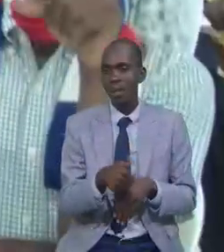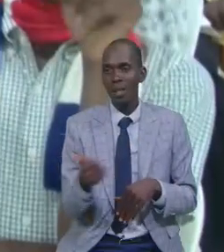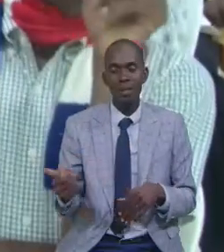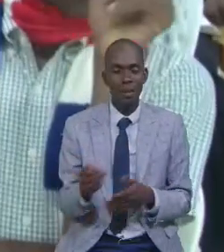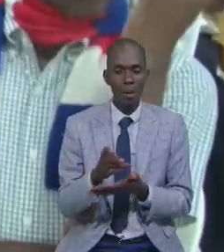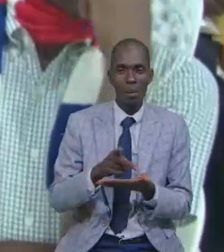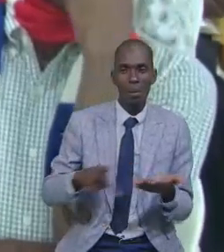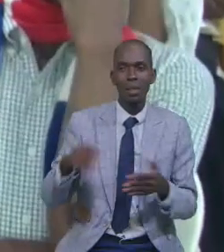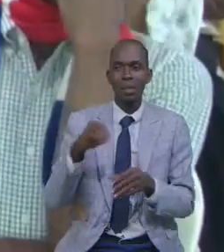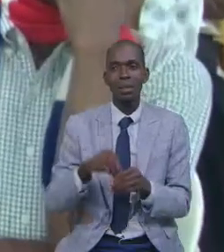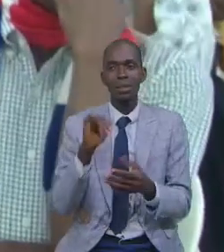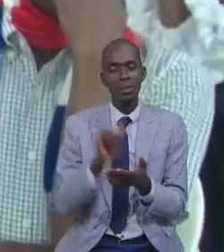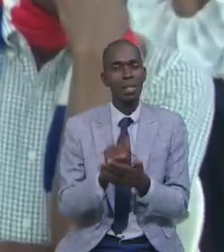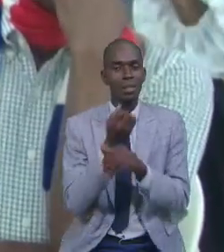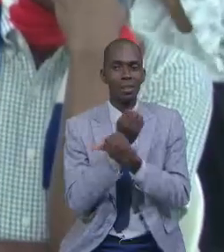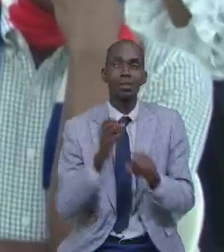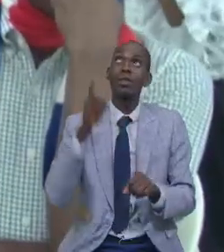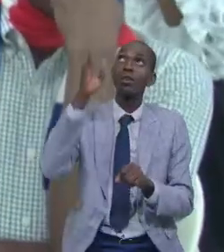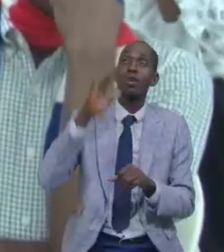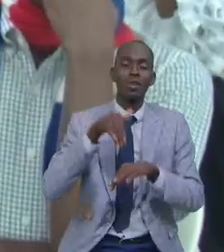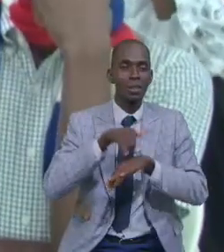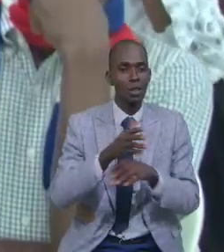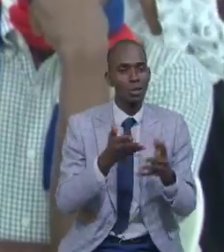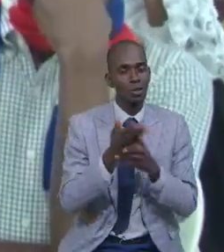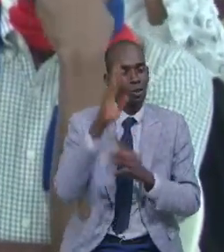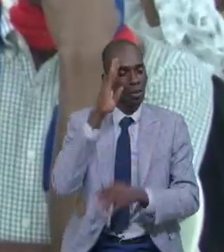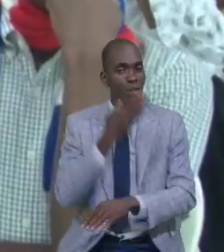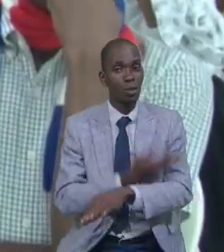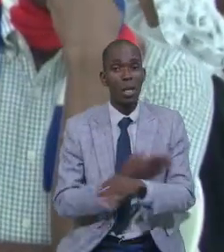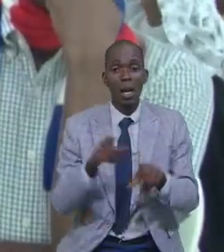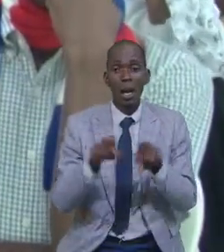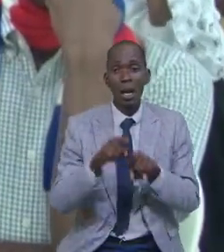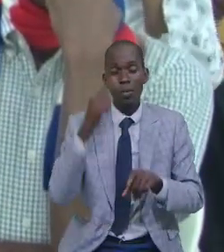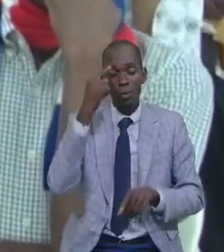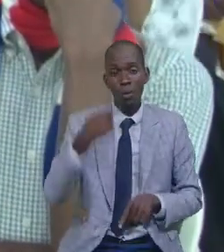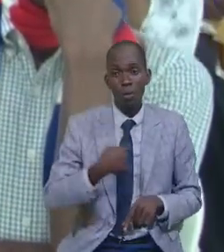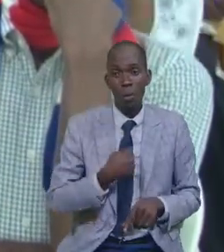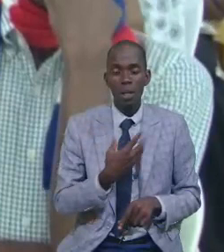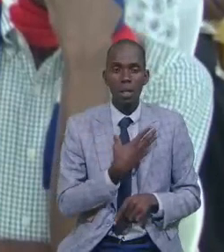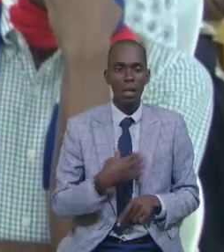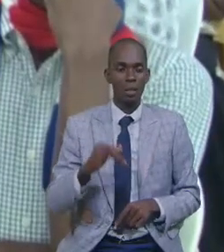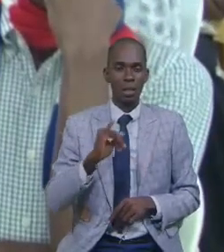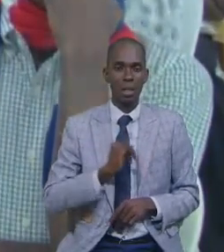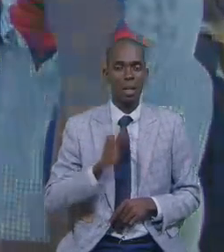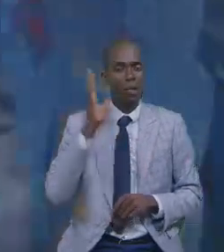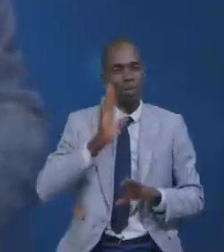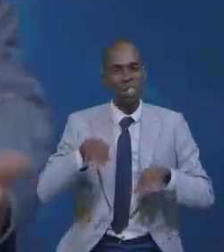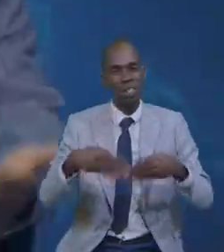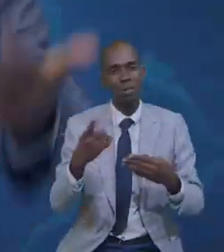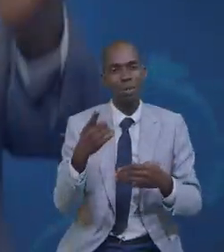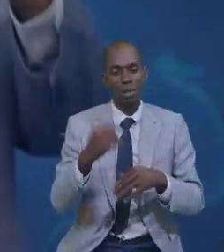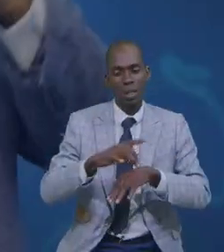the Father said to God the Son, ask of me, and I shall give thee the heathen